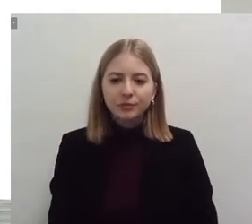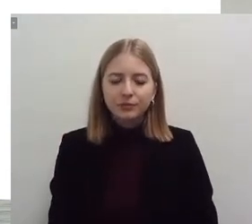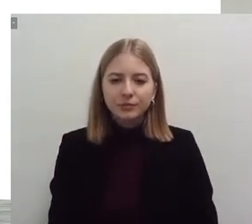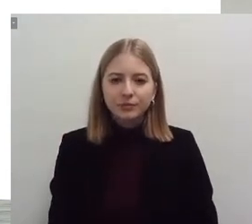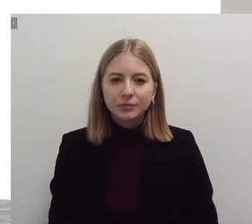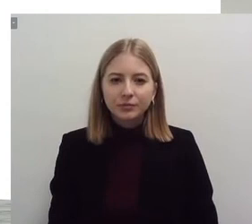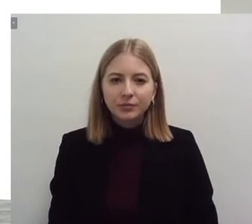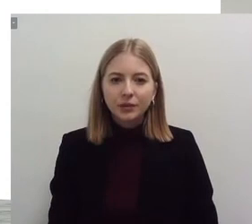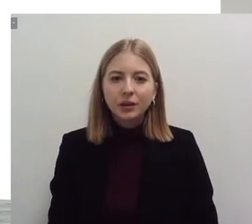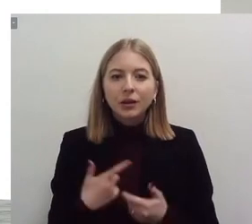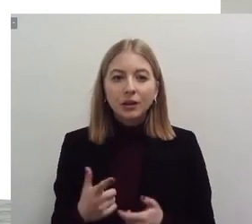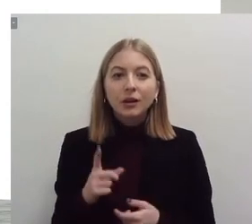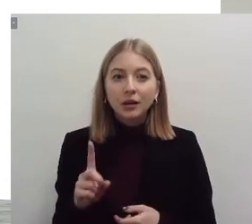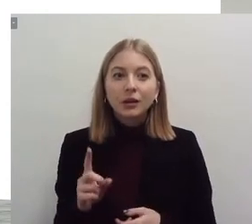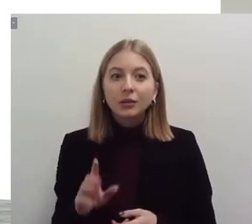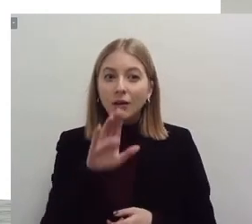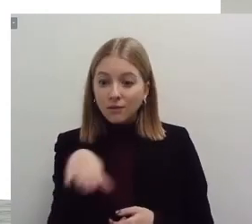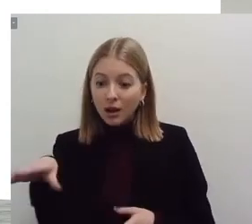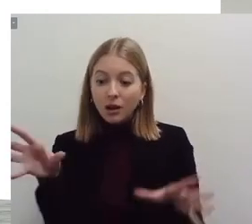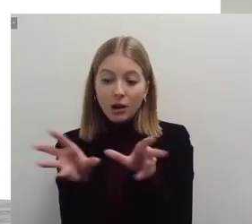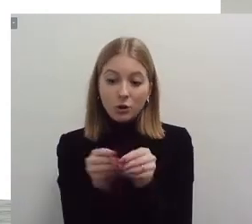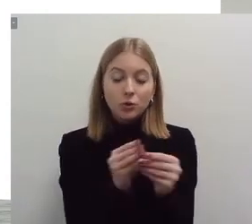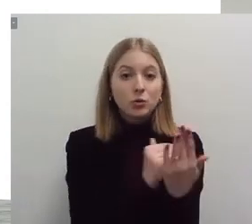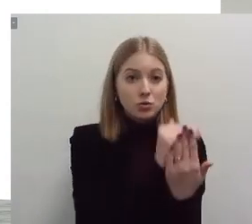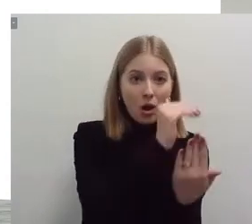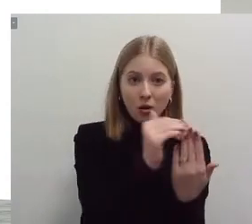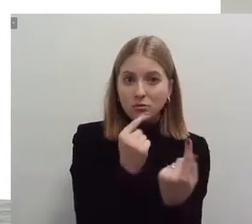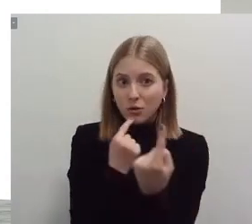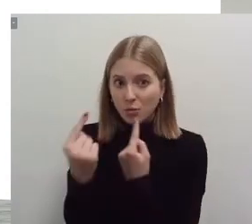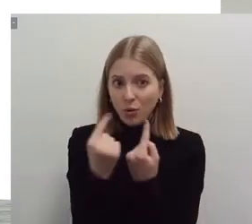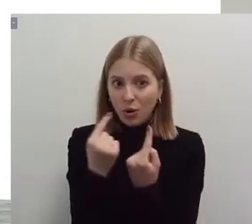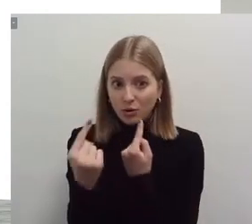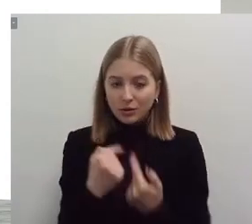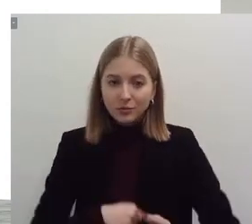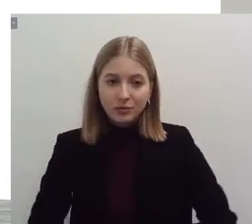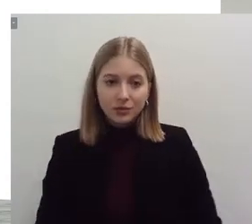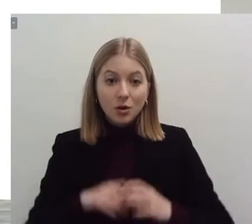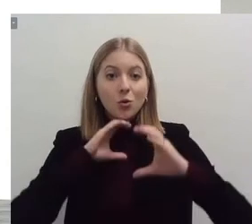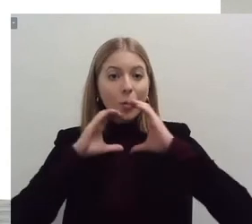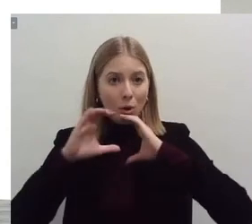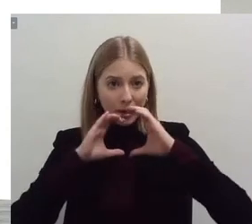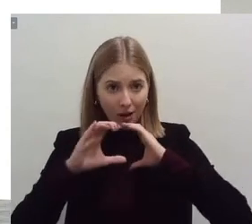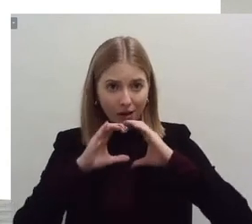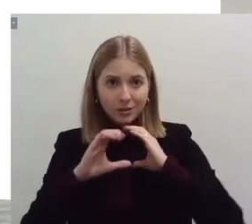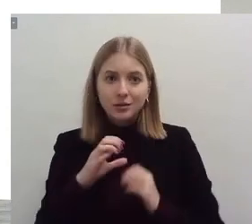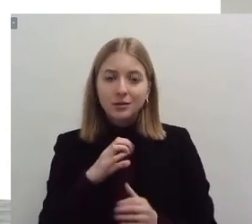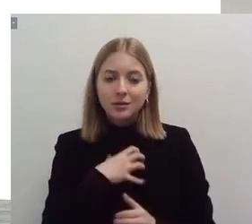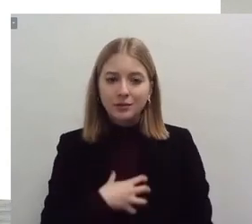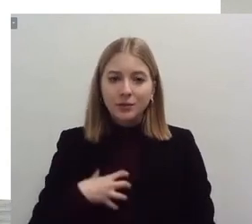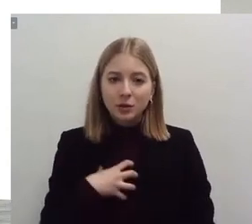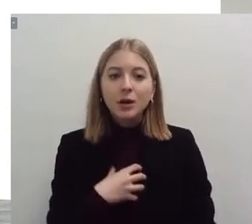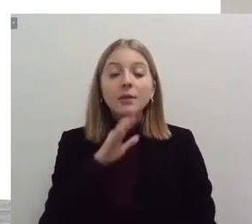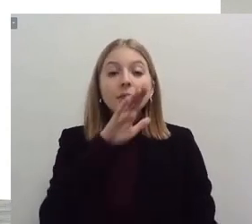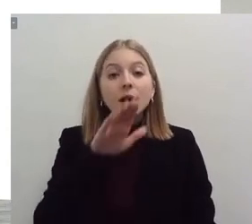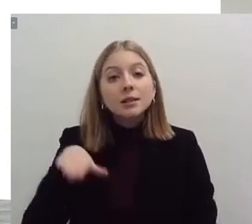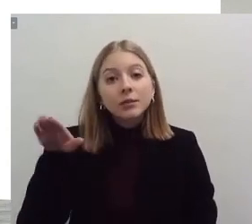So I think it's crucial that we make sure that children know their rights, and we as